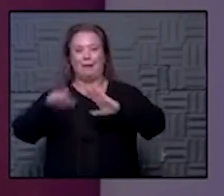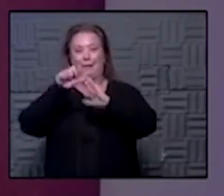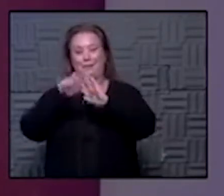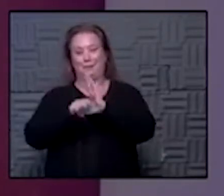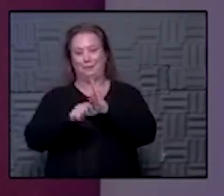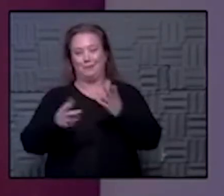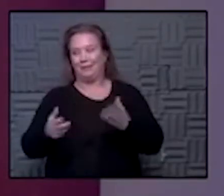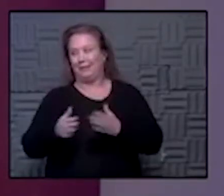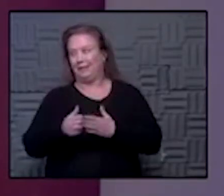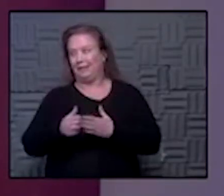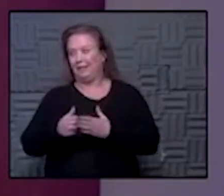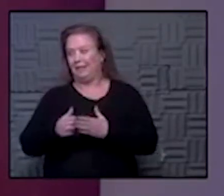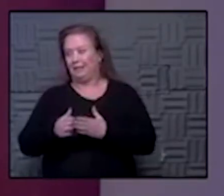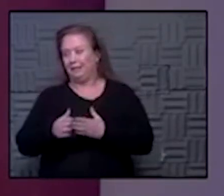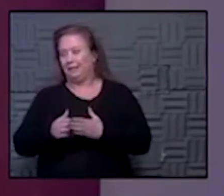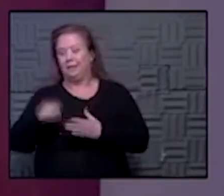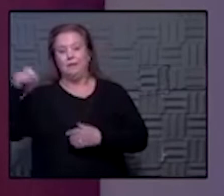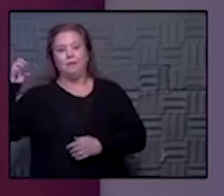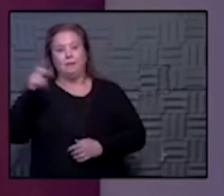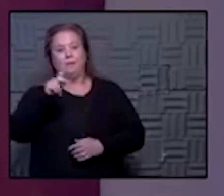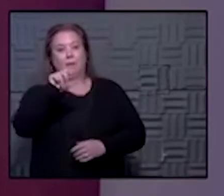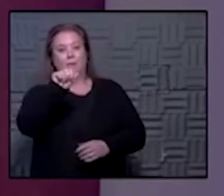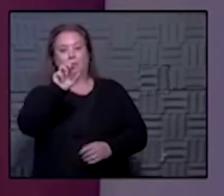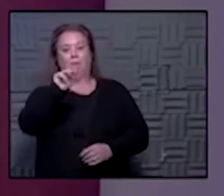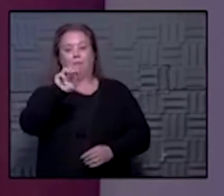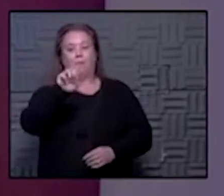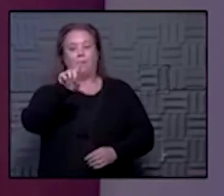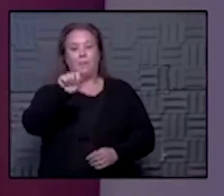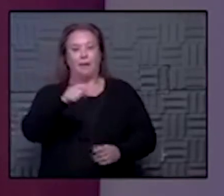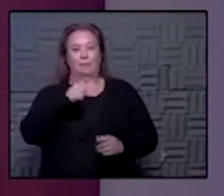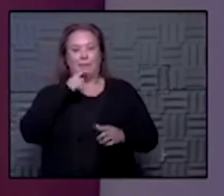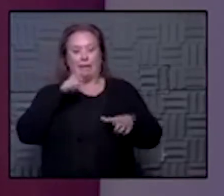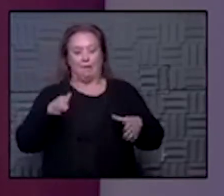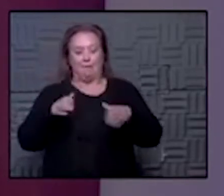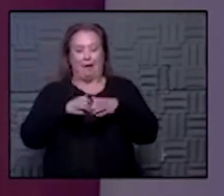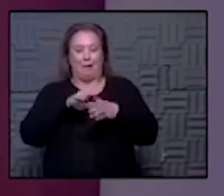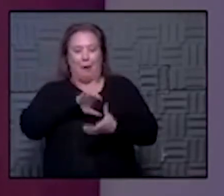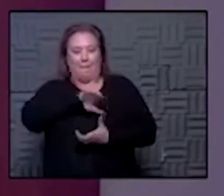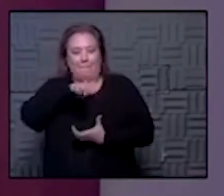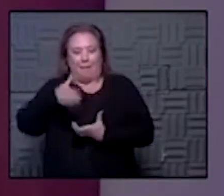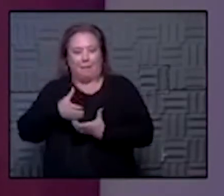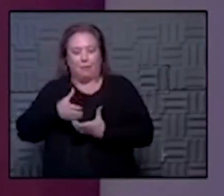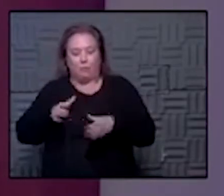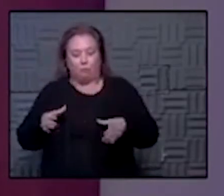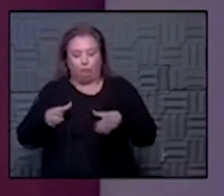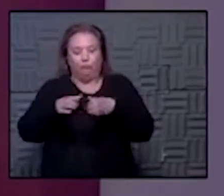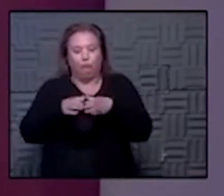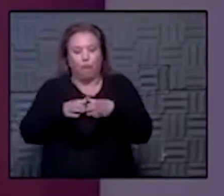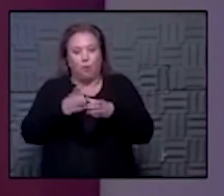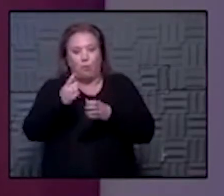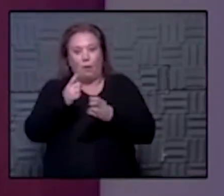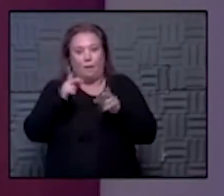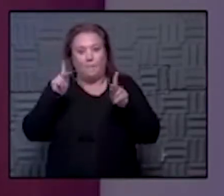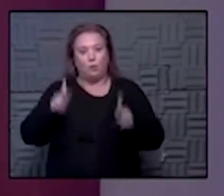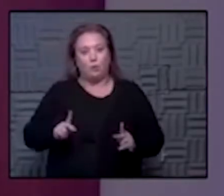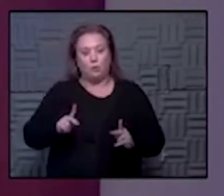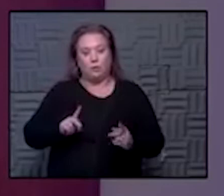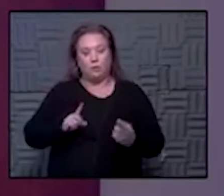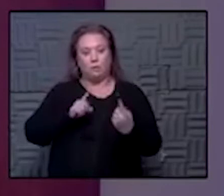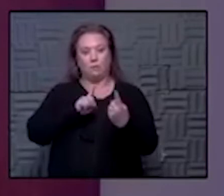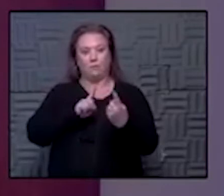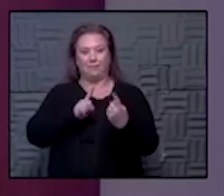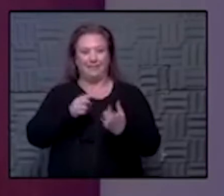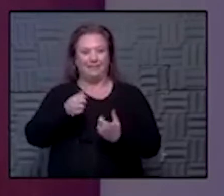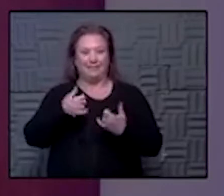So we'll see. I think go back what Amanda was saying about these bubbles. When you get together with one person, it's